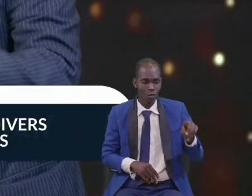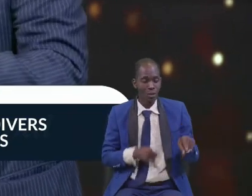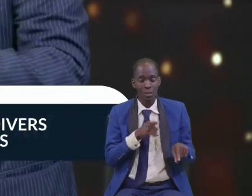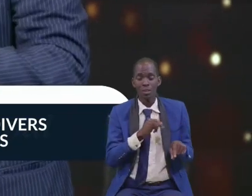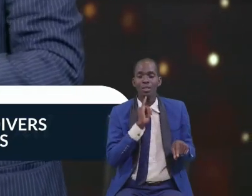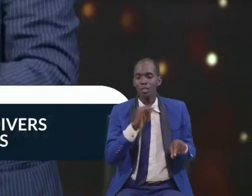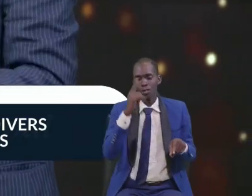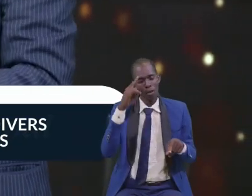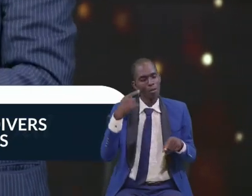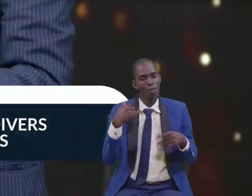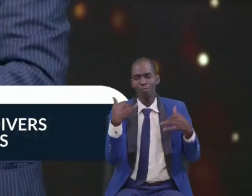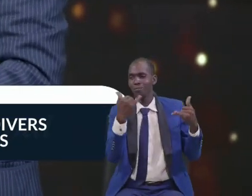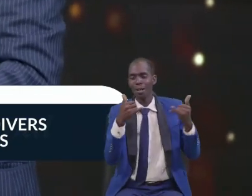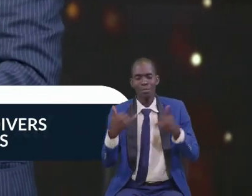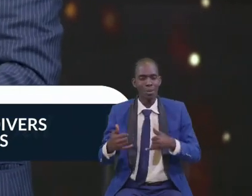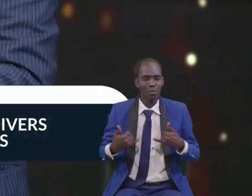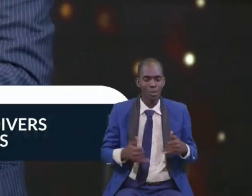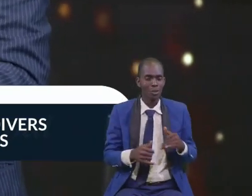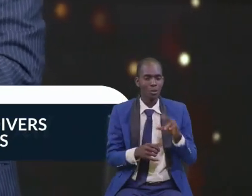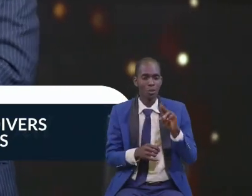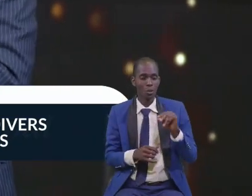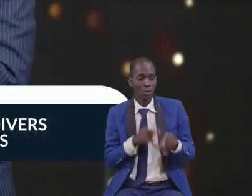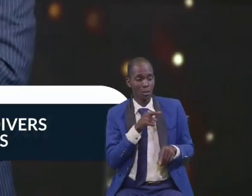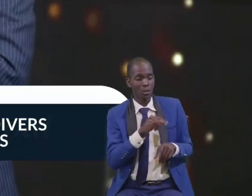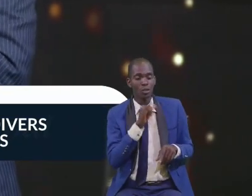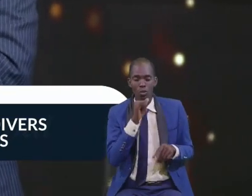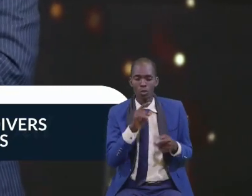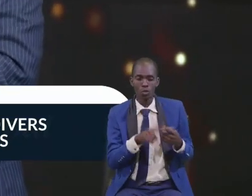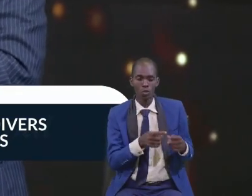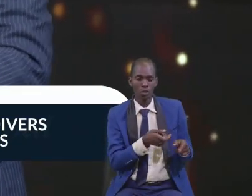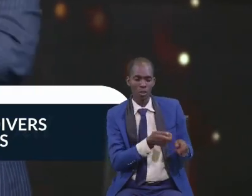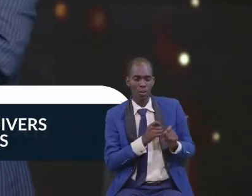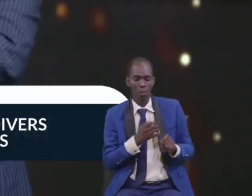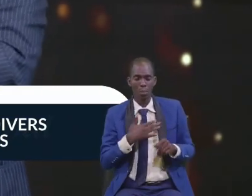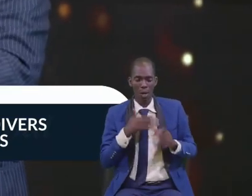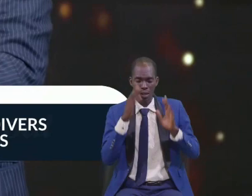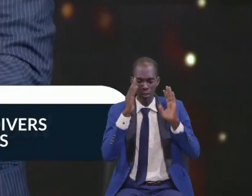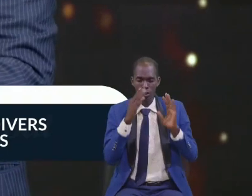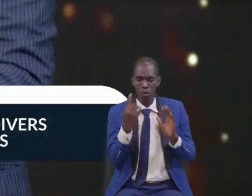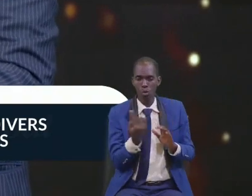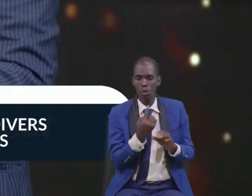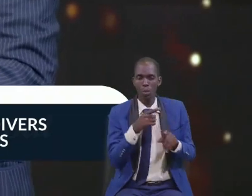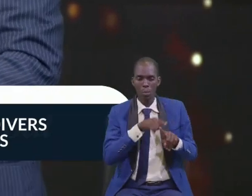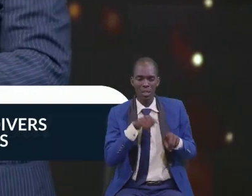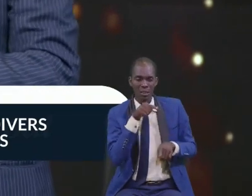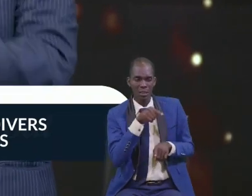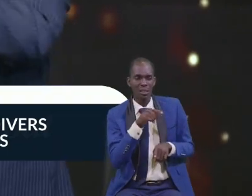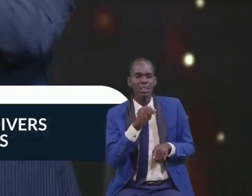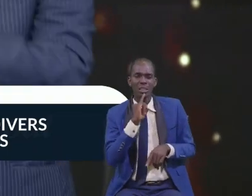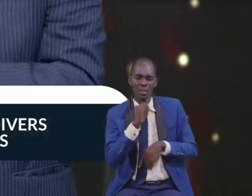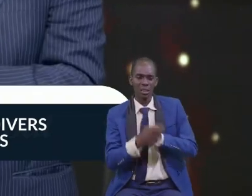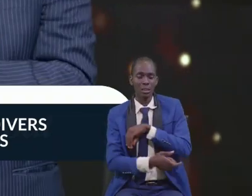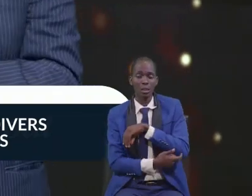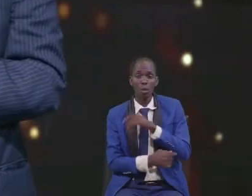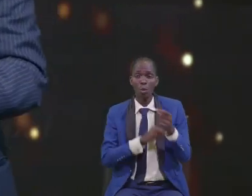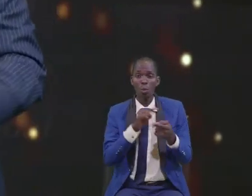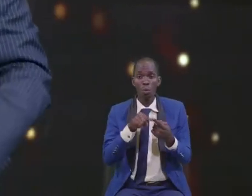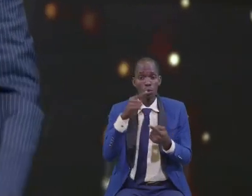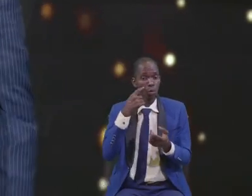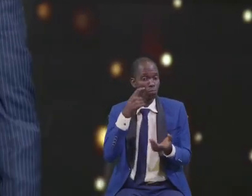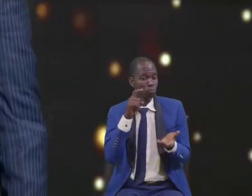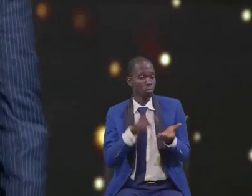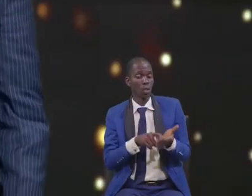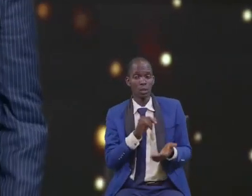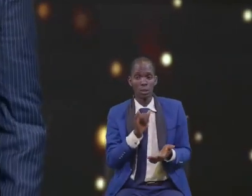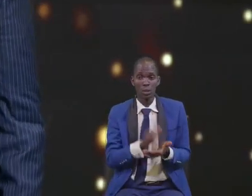know, people trying to get my attention, this is temptation? And it is when you recognize that, when you realize